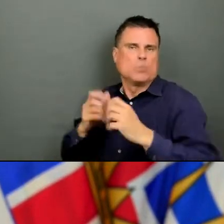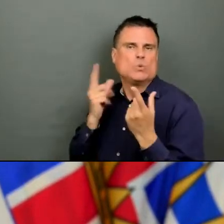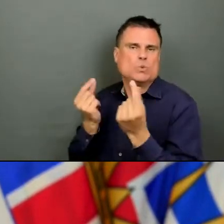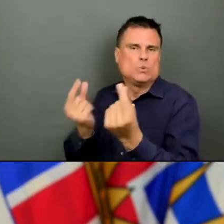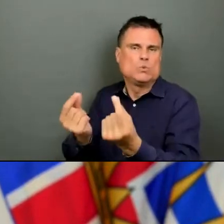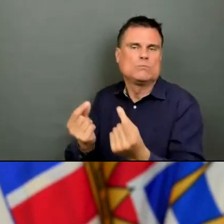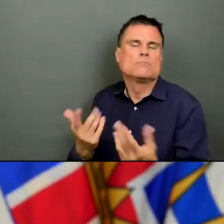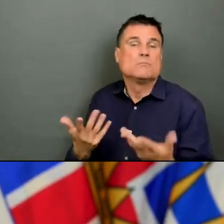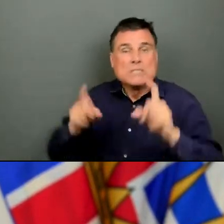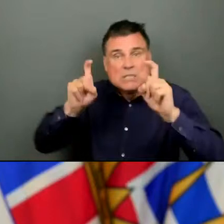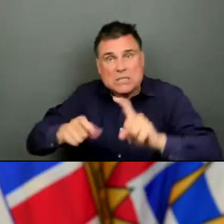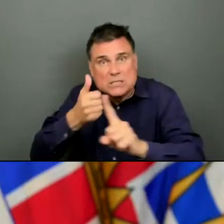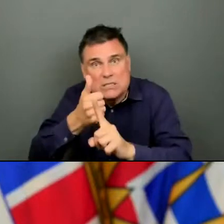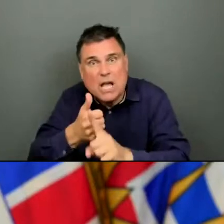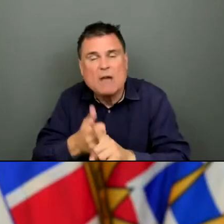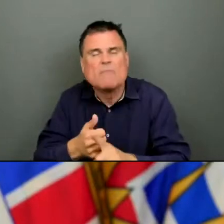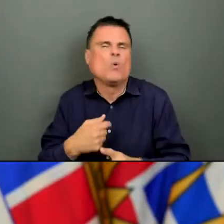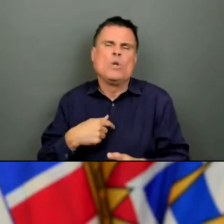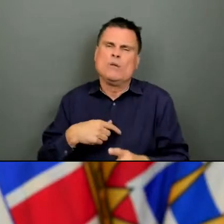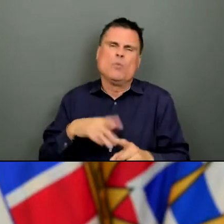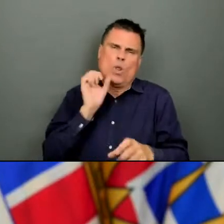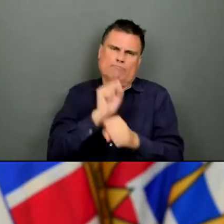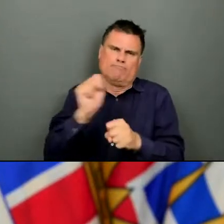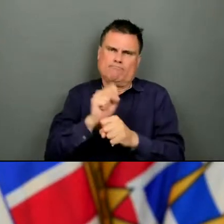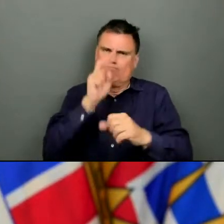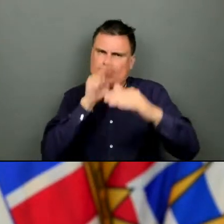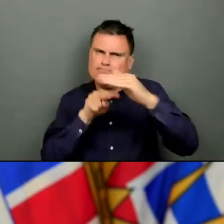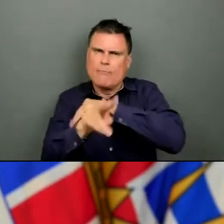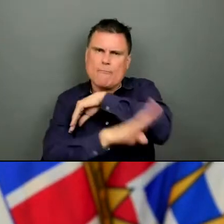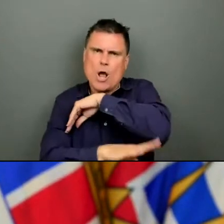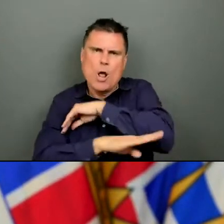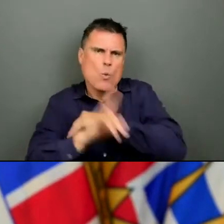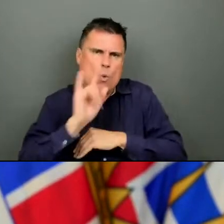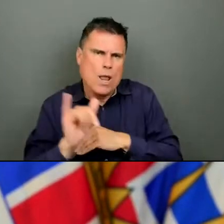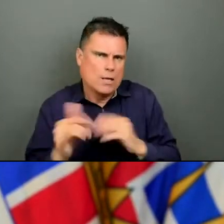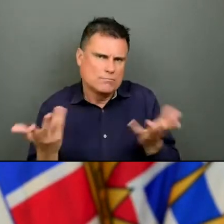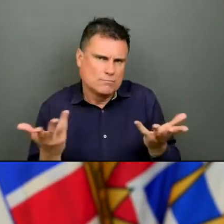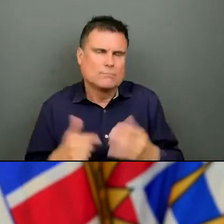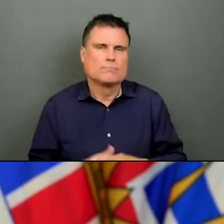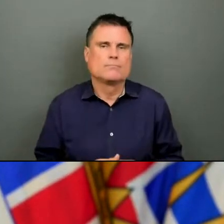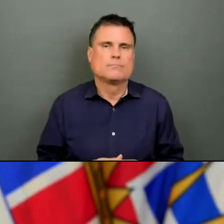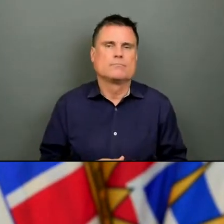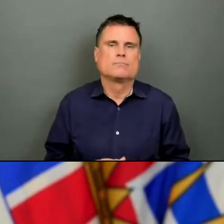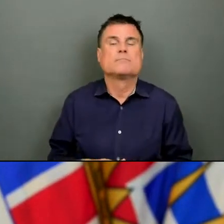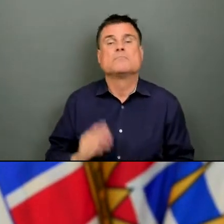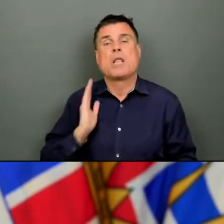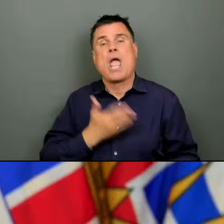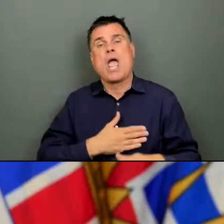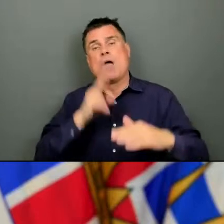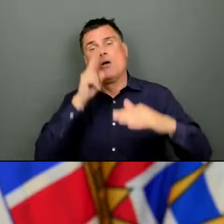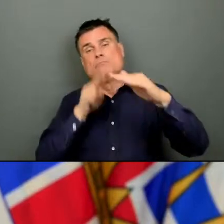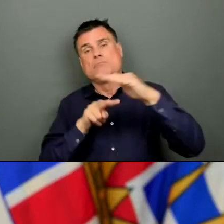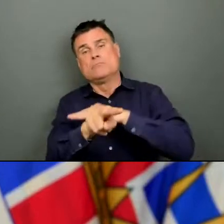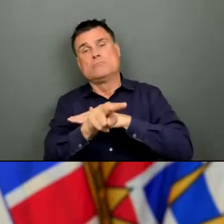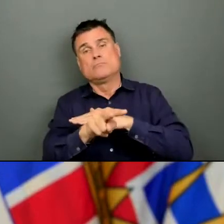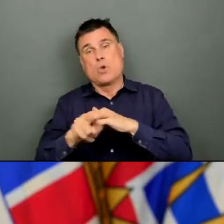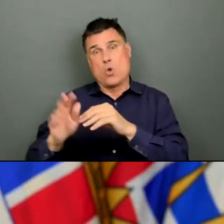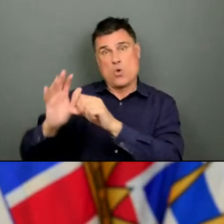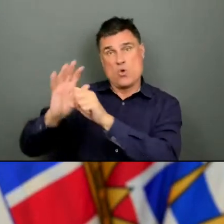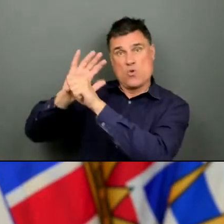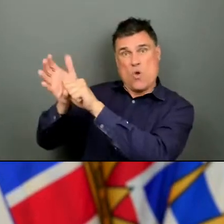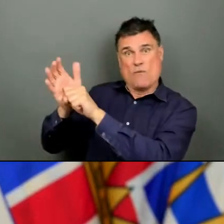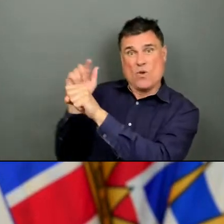that. So we are working on that. How we see it is that this virus is going to be another one of